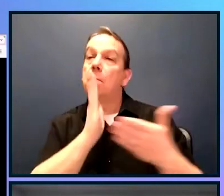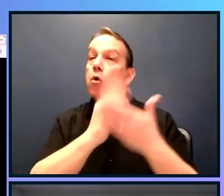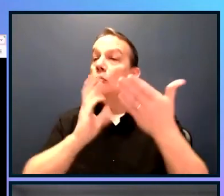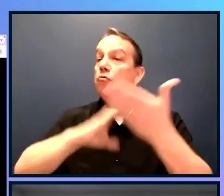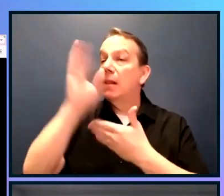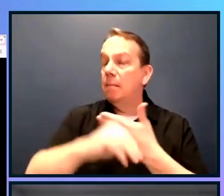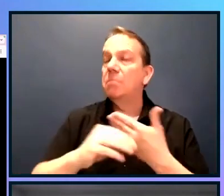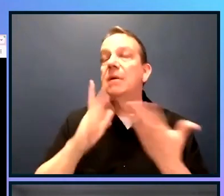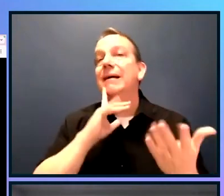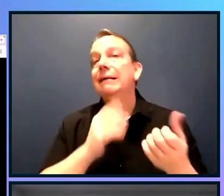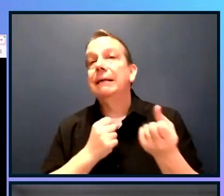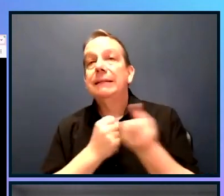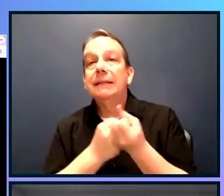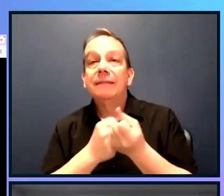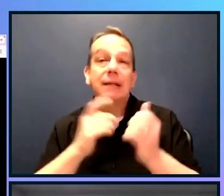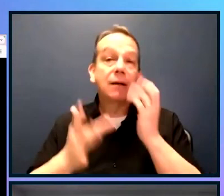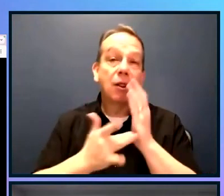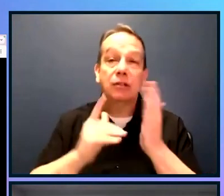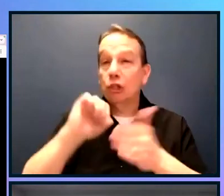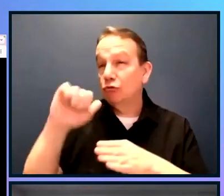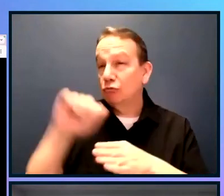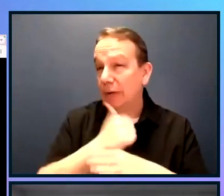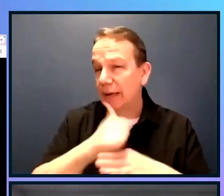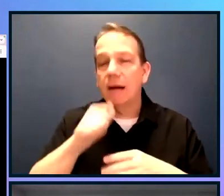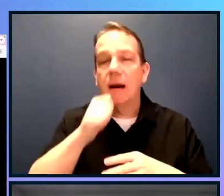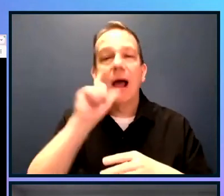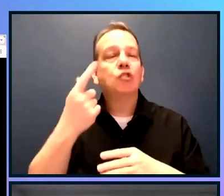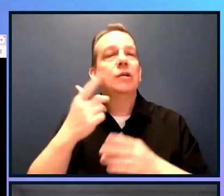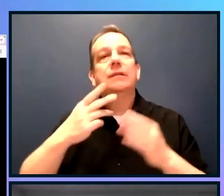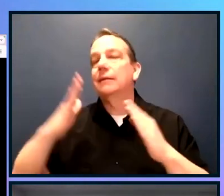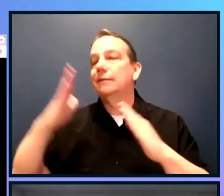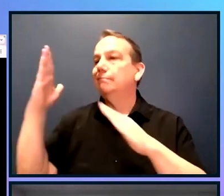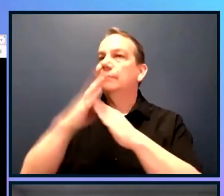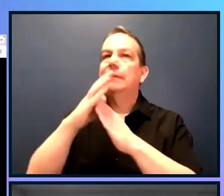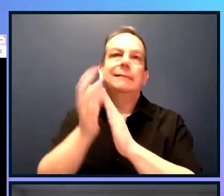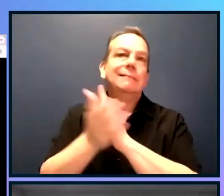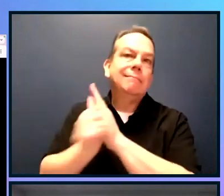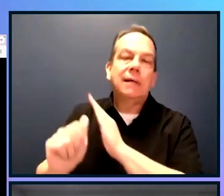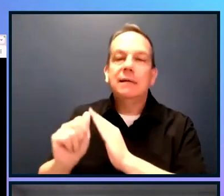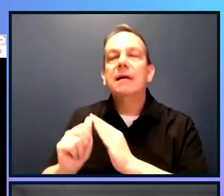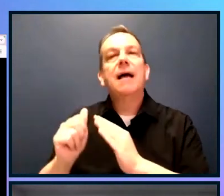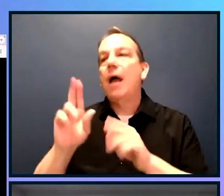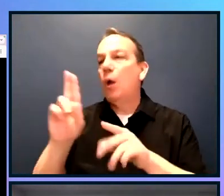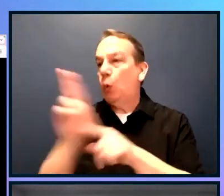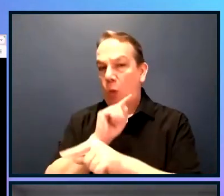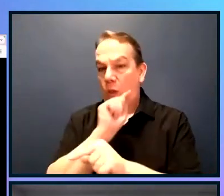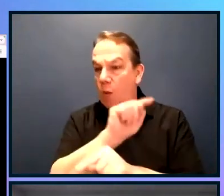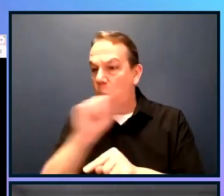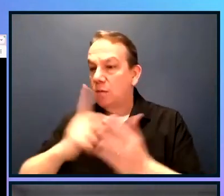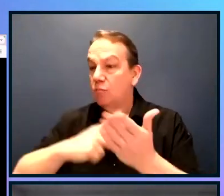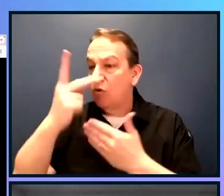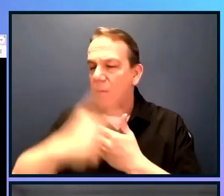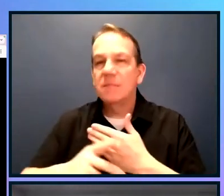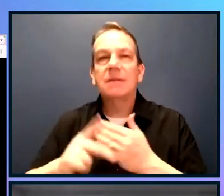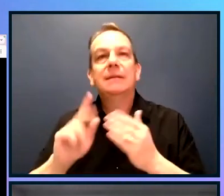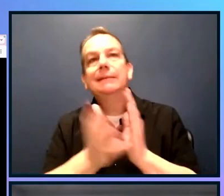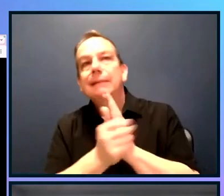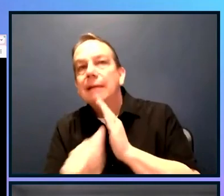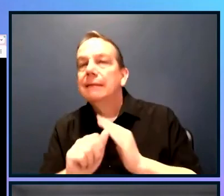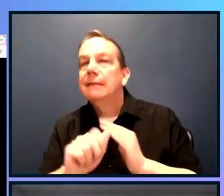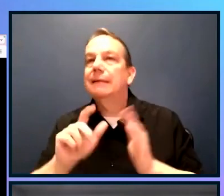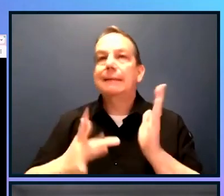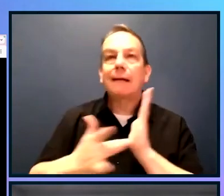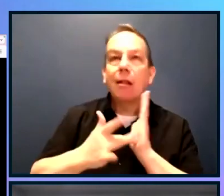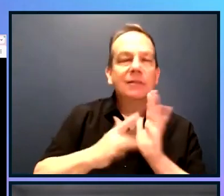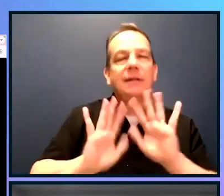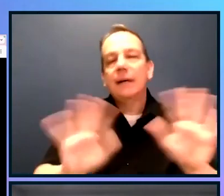assistive technology training, not only a high level of how to use different assistive technologies, but what are they, who uses them, and